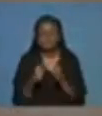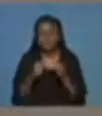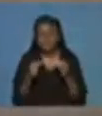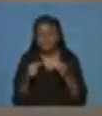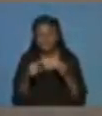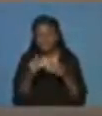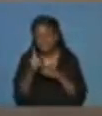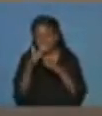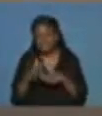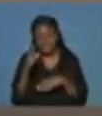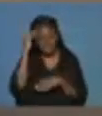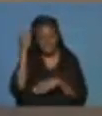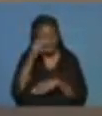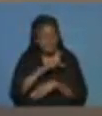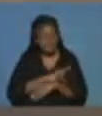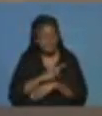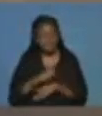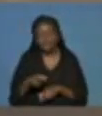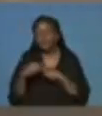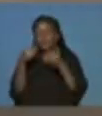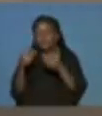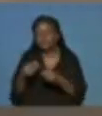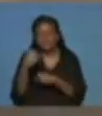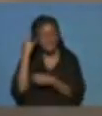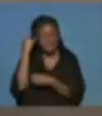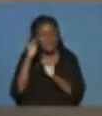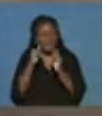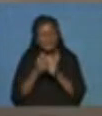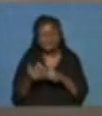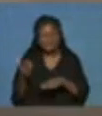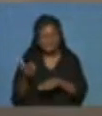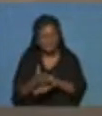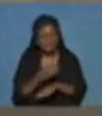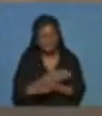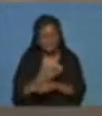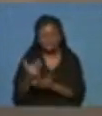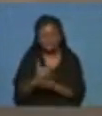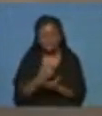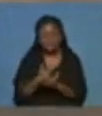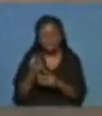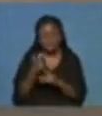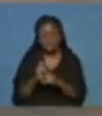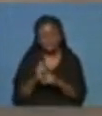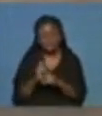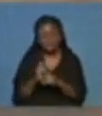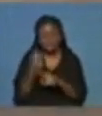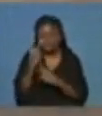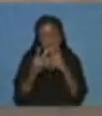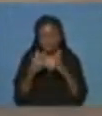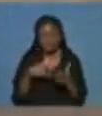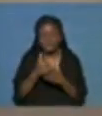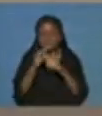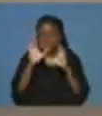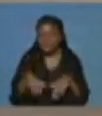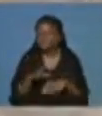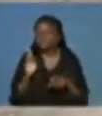Opposition leader Michael Pintard offering up suggestions on how the boost in revenue from visitor arrivals can be used to benefit the country. His